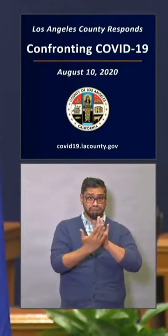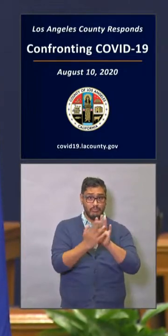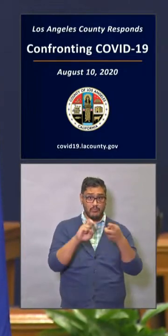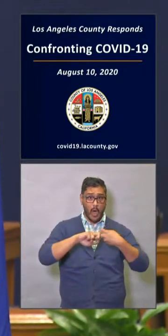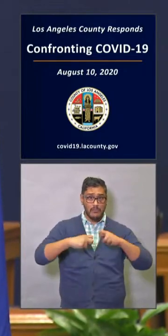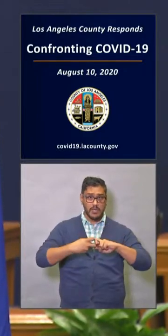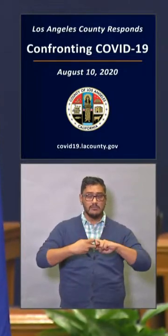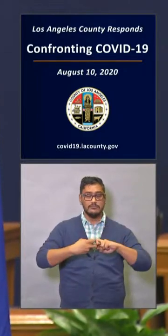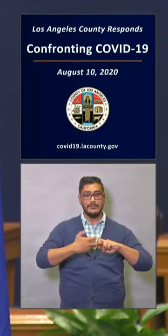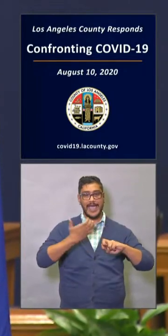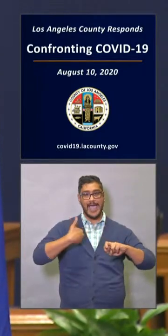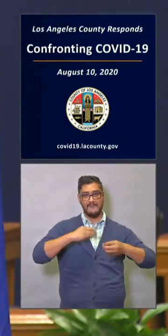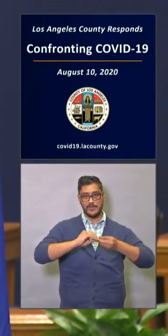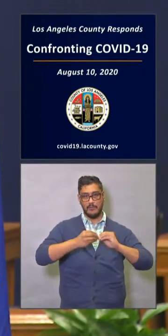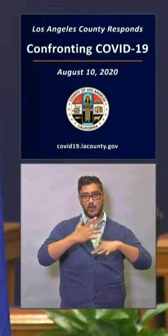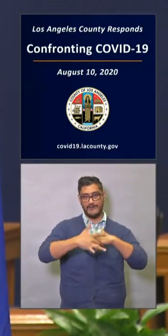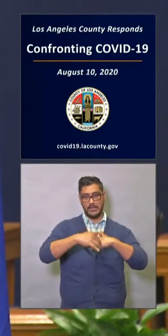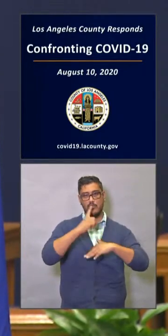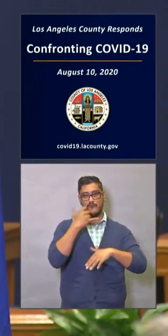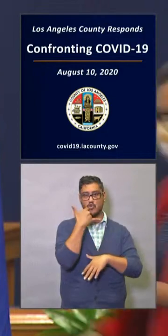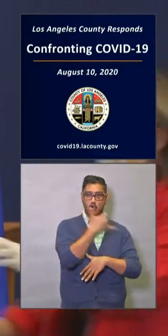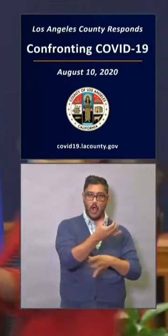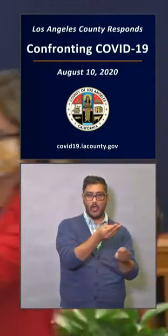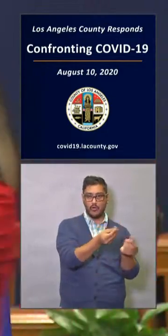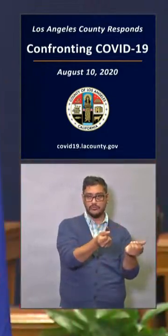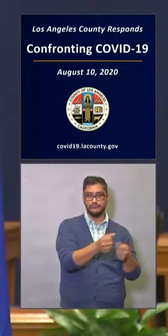information. So now, Dr. Ferrer, the second part.